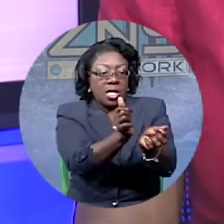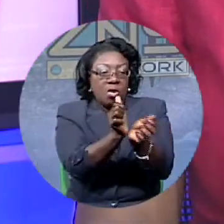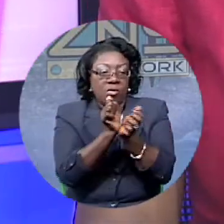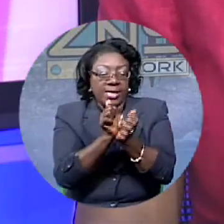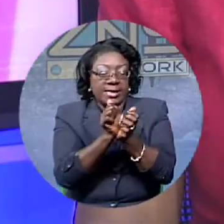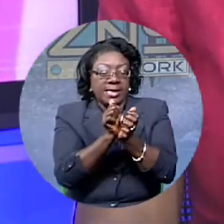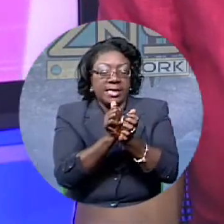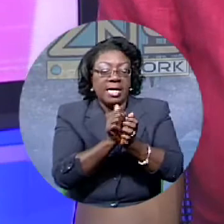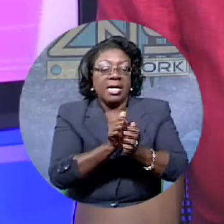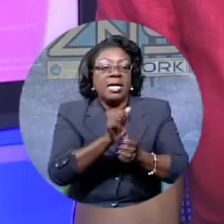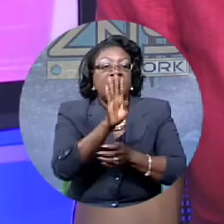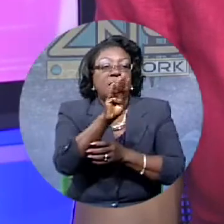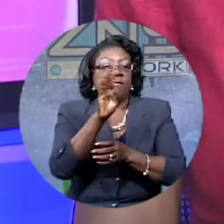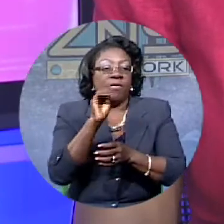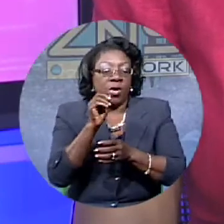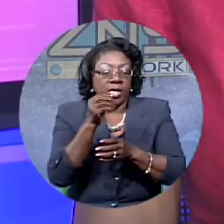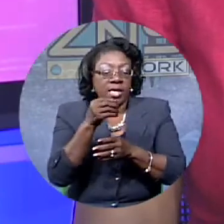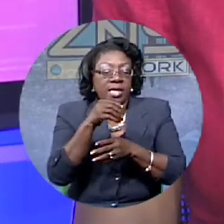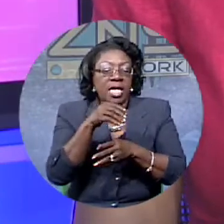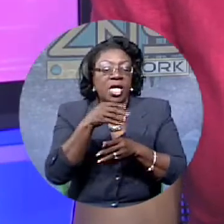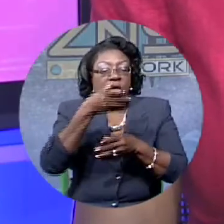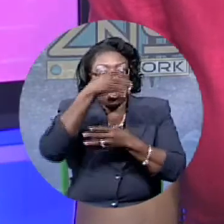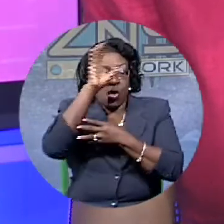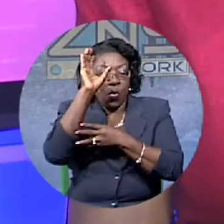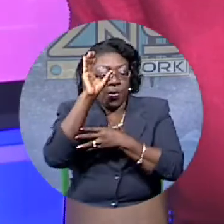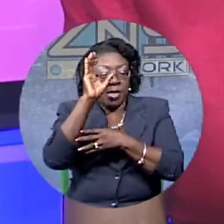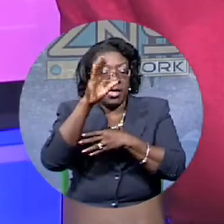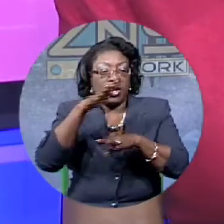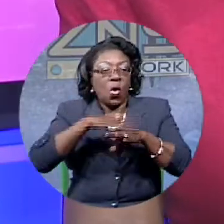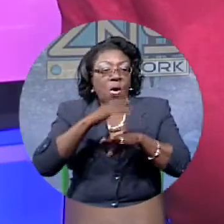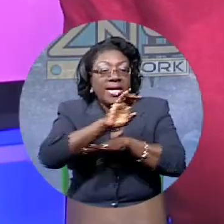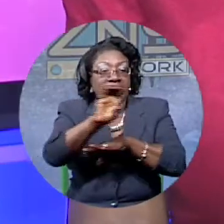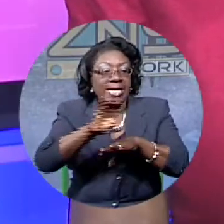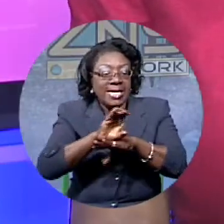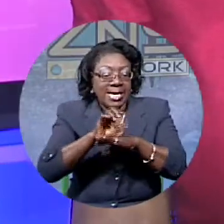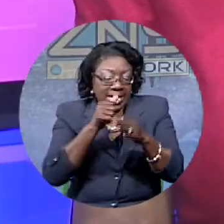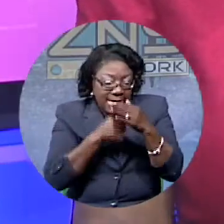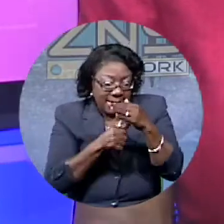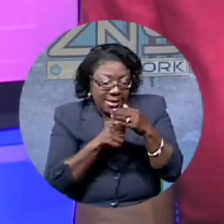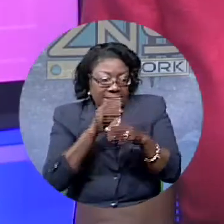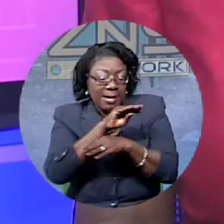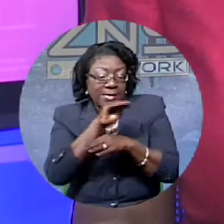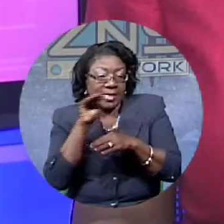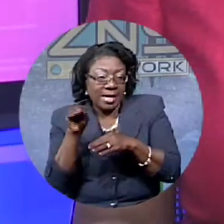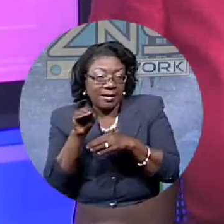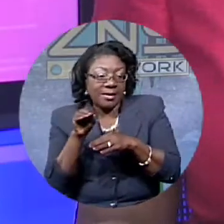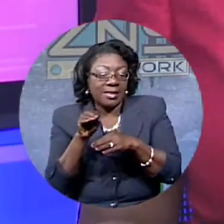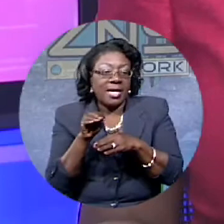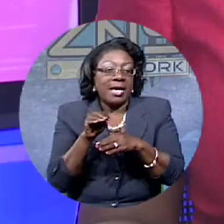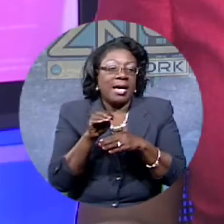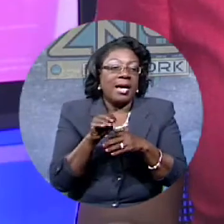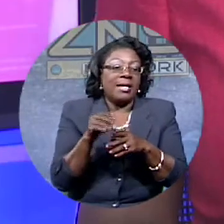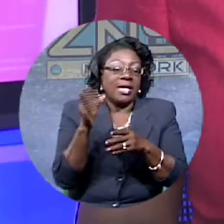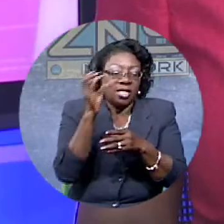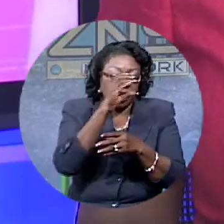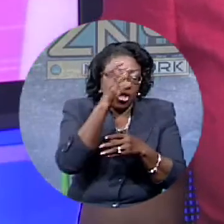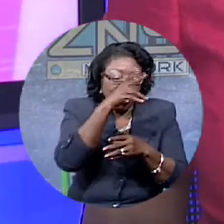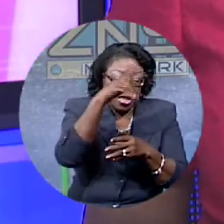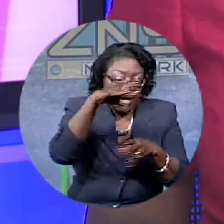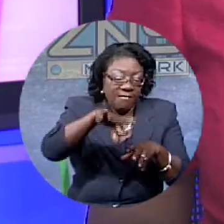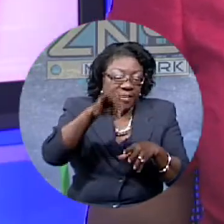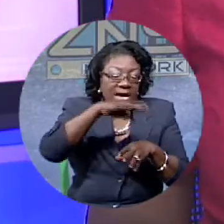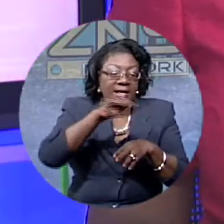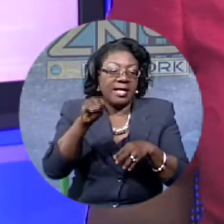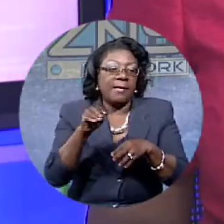migrants, however, evaded capture until the 28th of October. It's expected that the transfer of the migrants from the southern Bahamas and delivery into